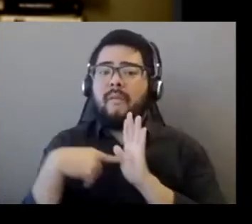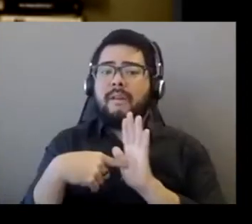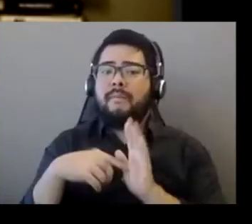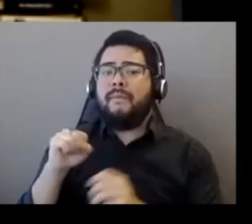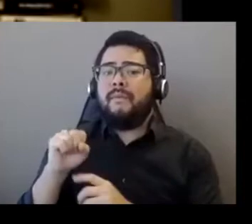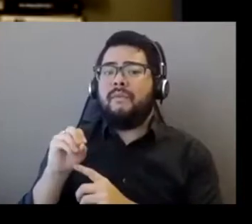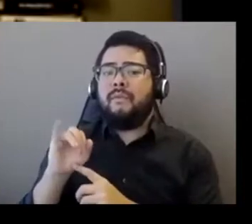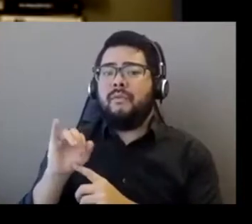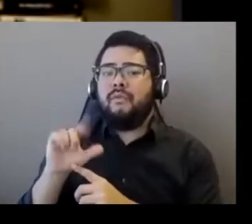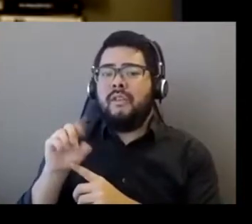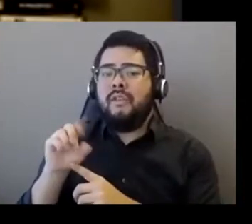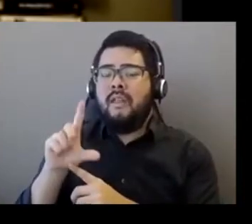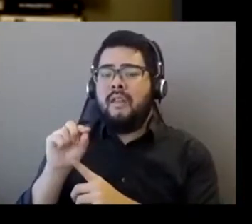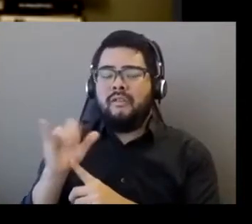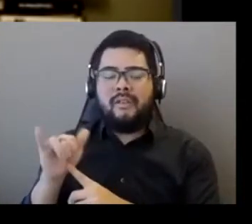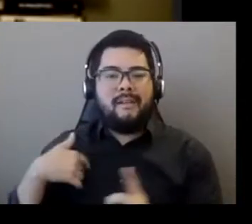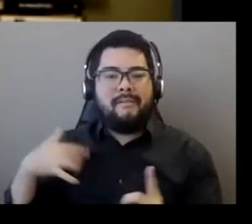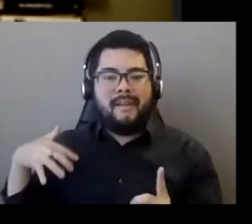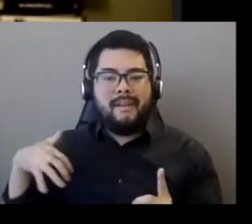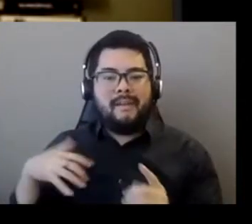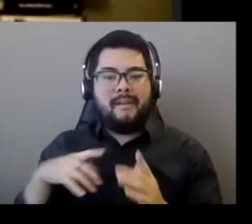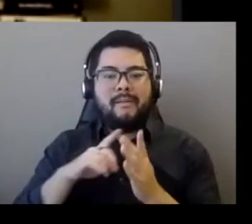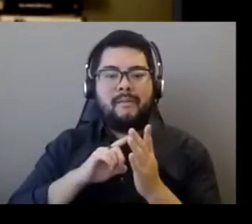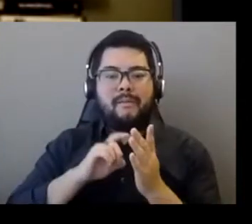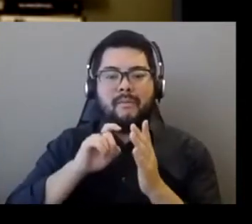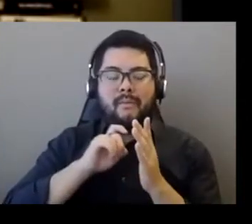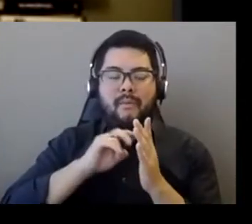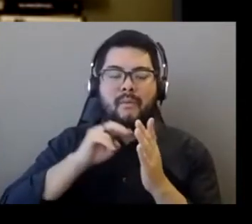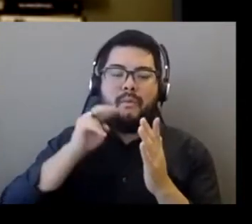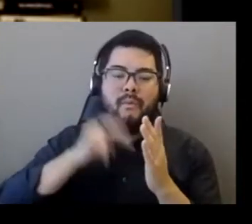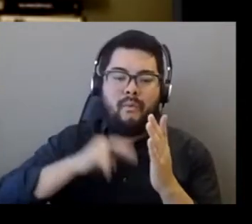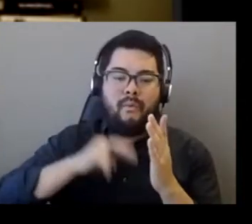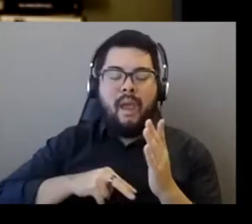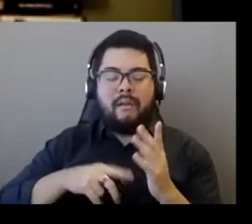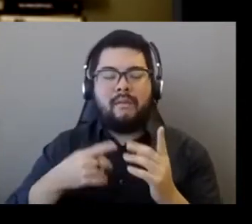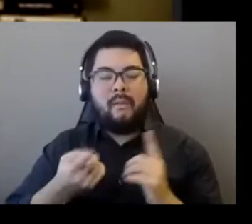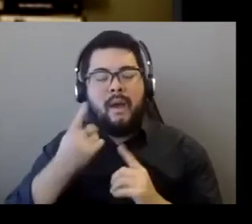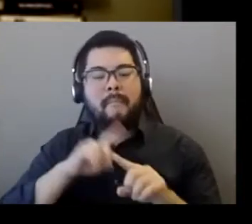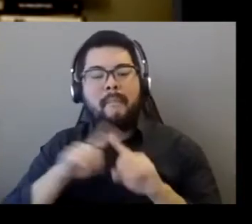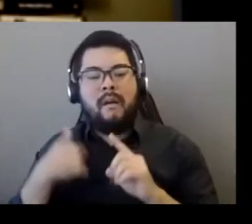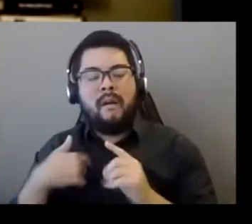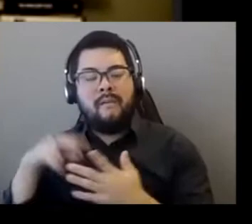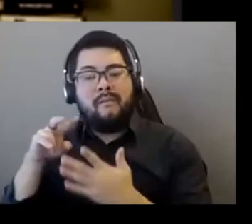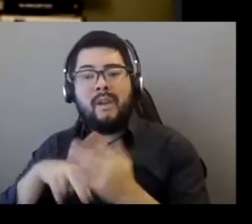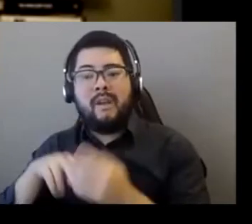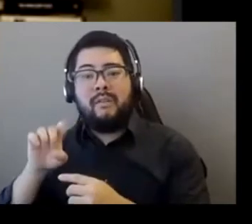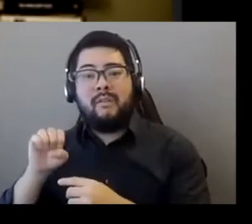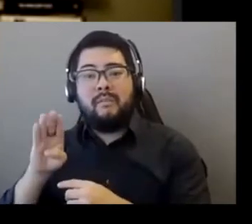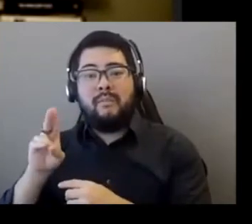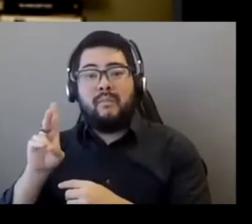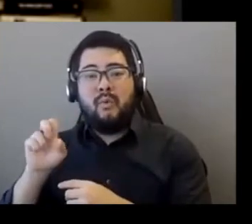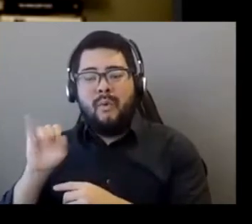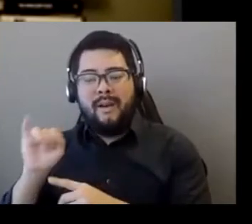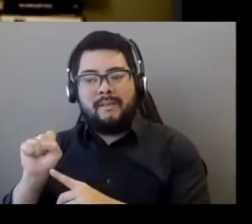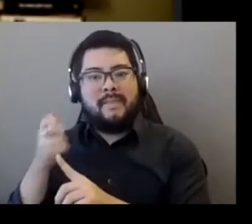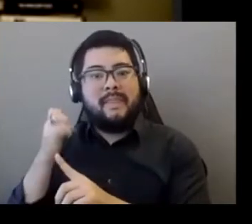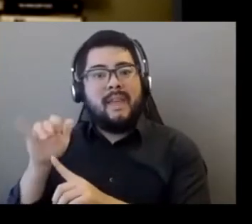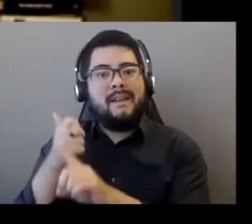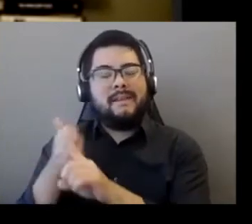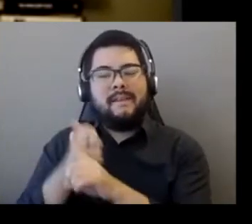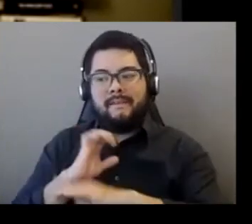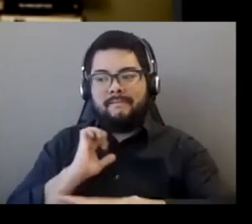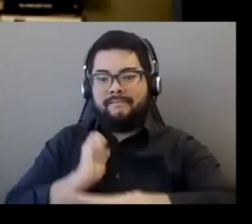C. Wright Mills, but I've read Du Bois, a lot of Du Bois. Du Bois was a founder of American sociology. And so much